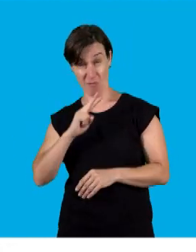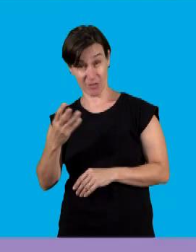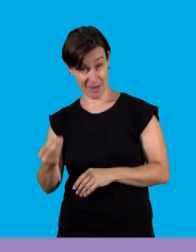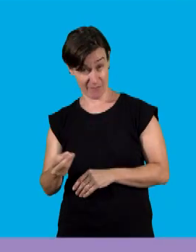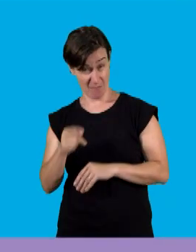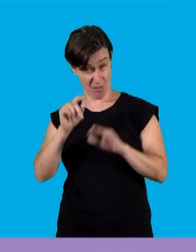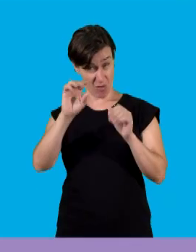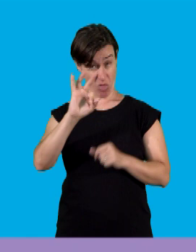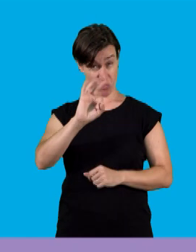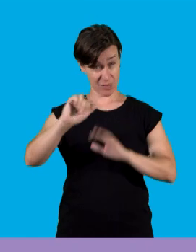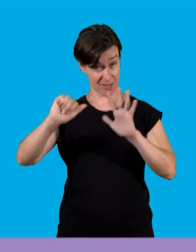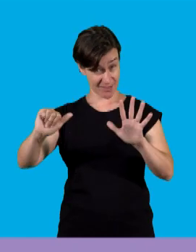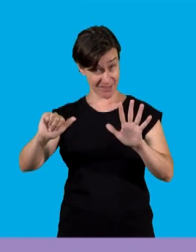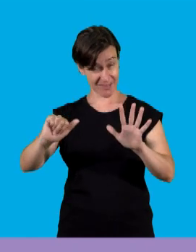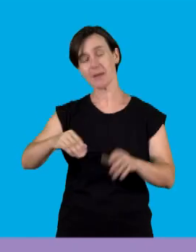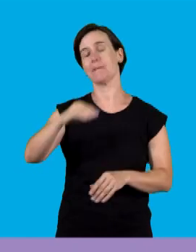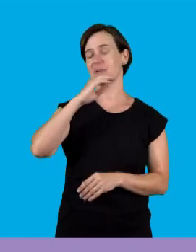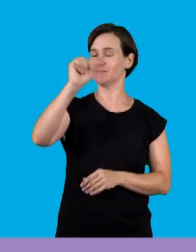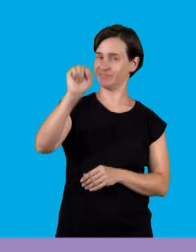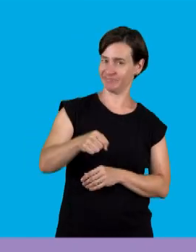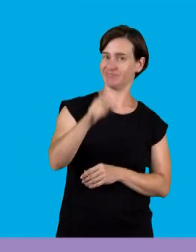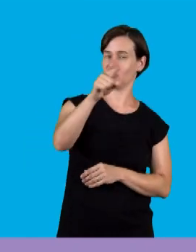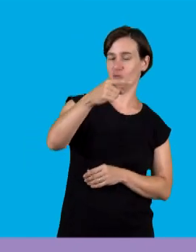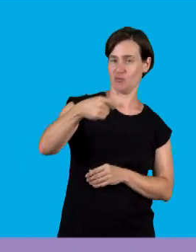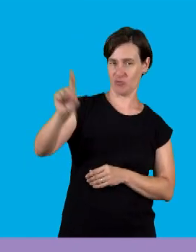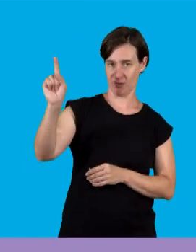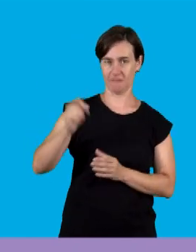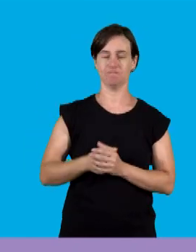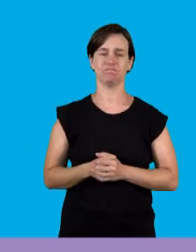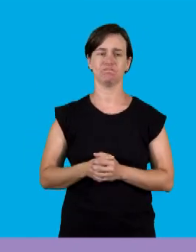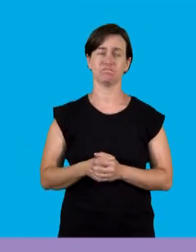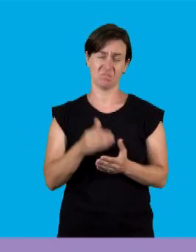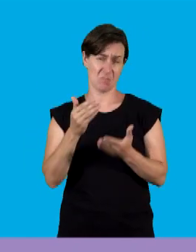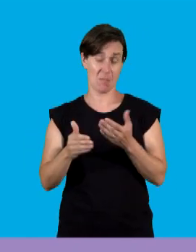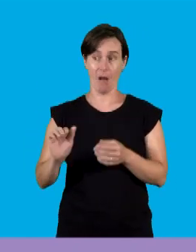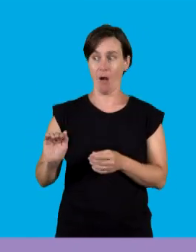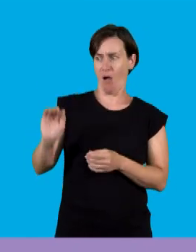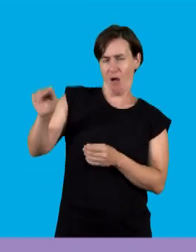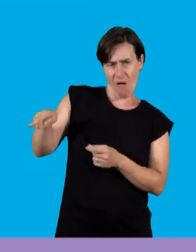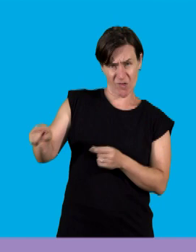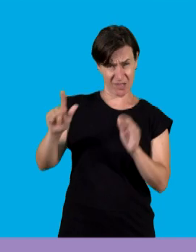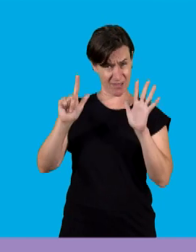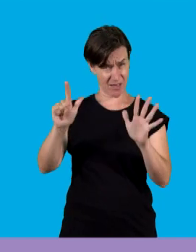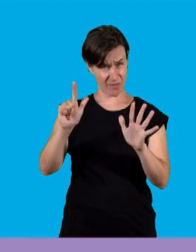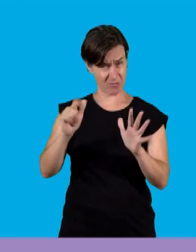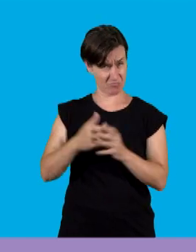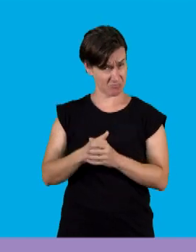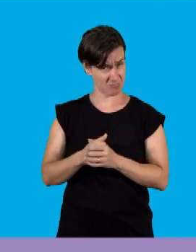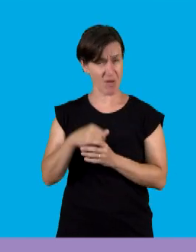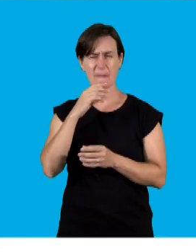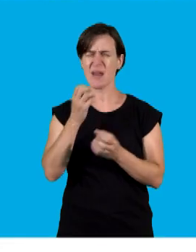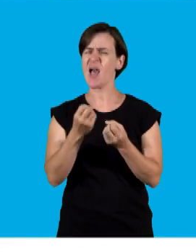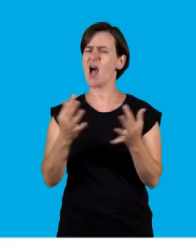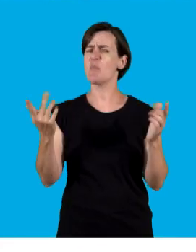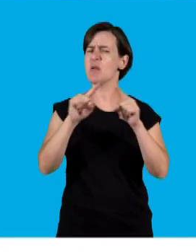you have an answer of 36? Then yes, you are correct. What about the 7th figure? How many do